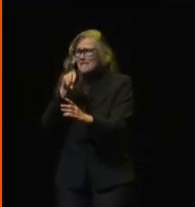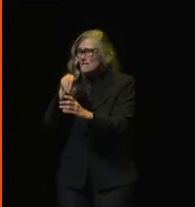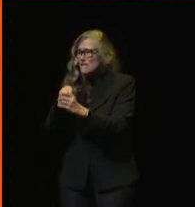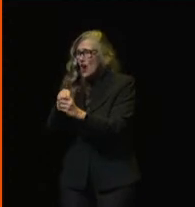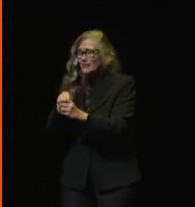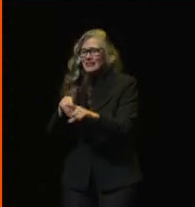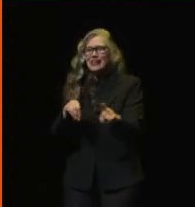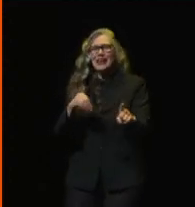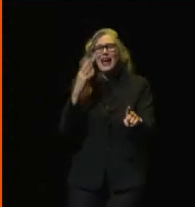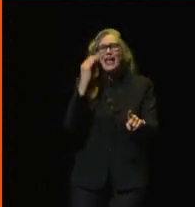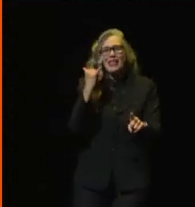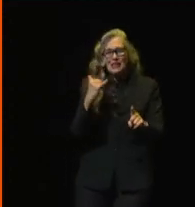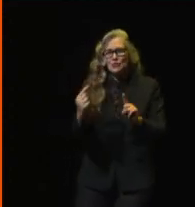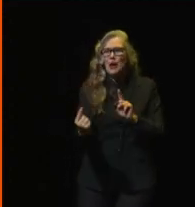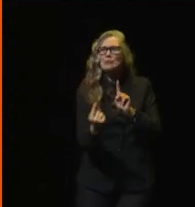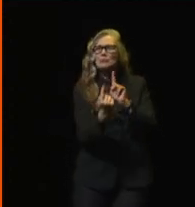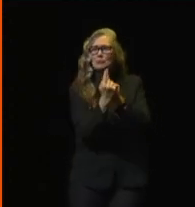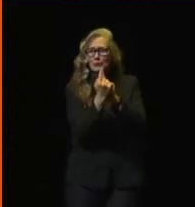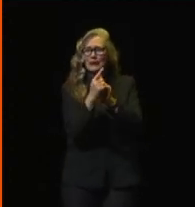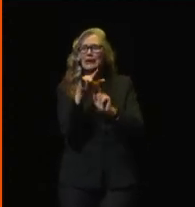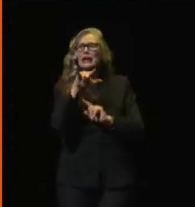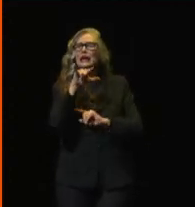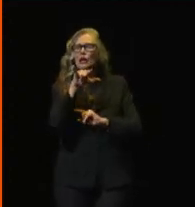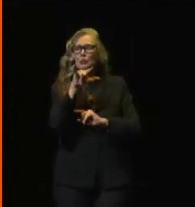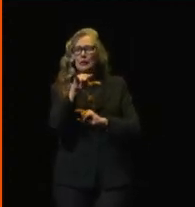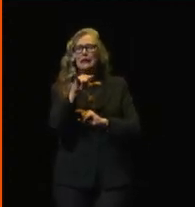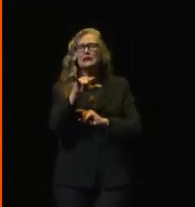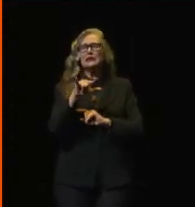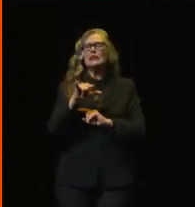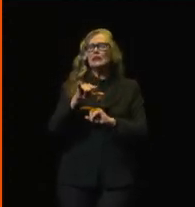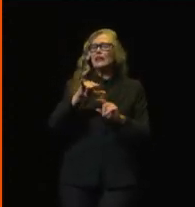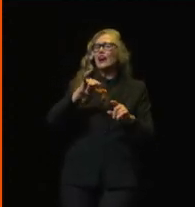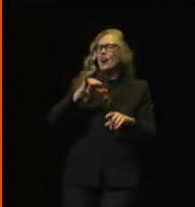airplane, Liz Jaff's brilliant hashtag Flakes on a Plane,